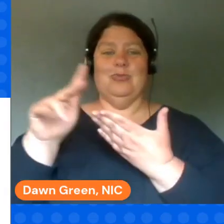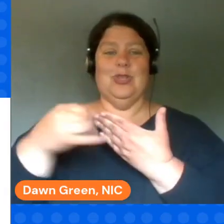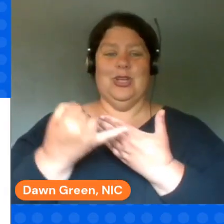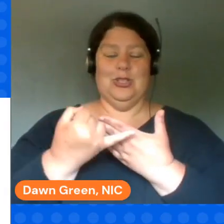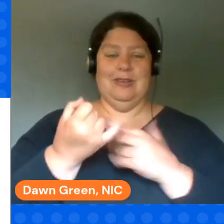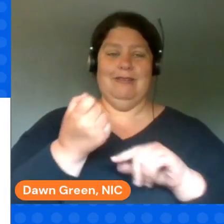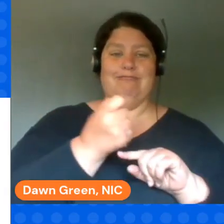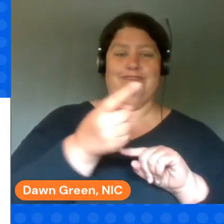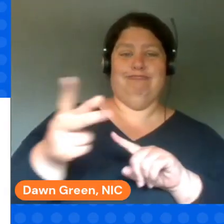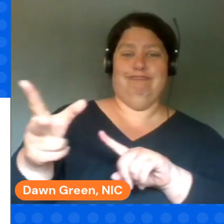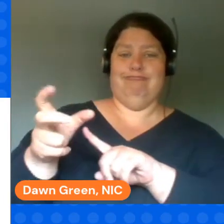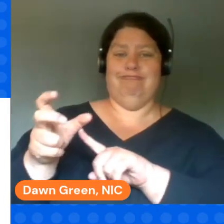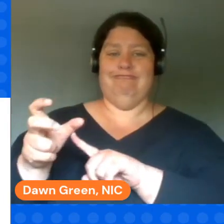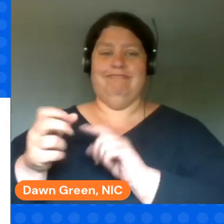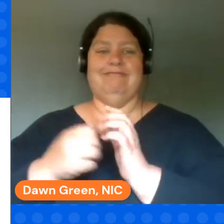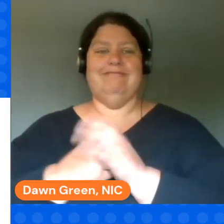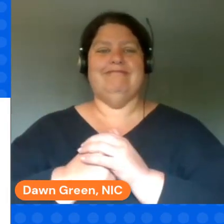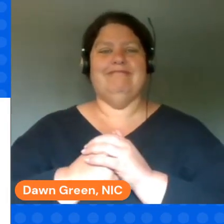nearby device.